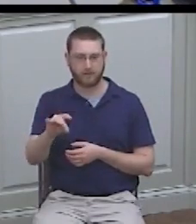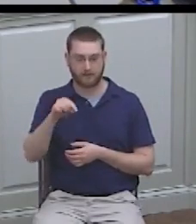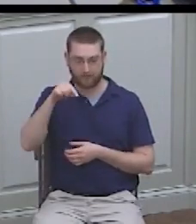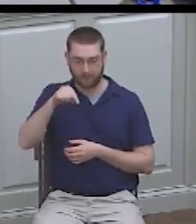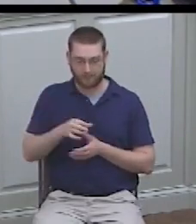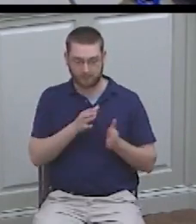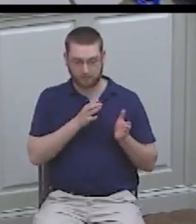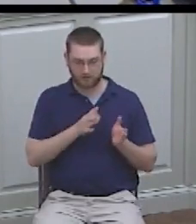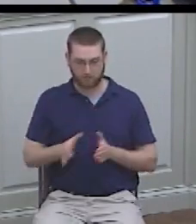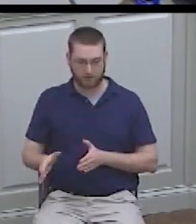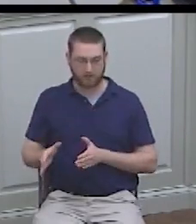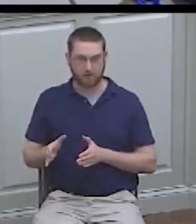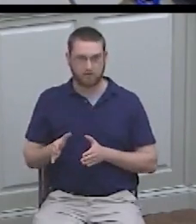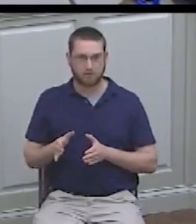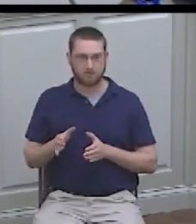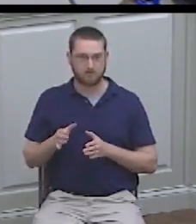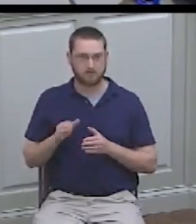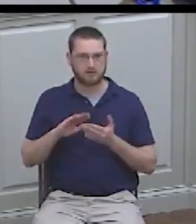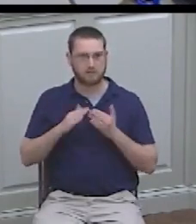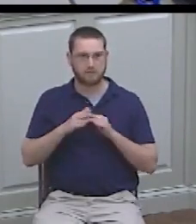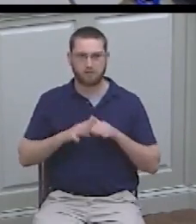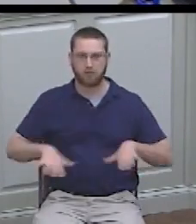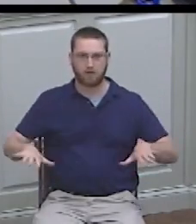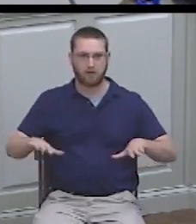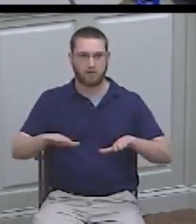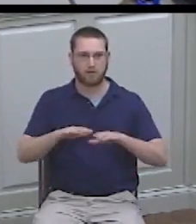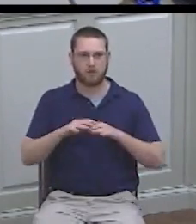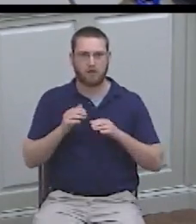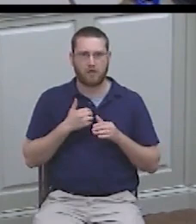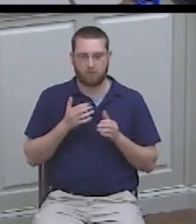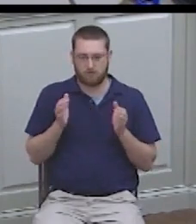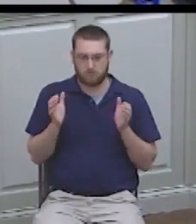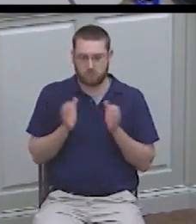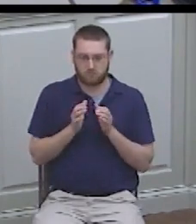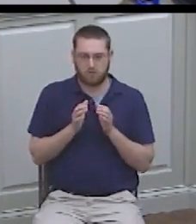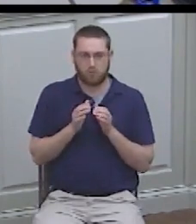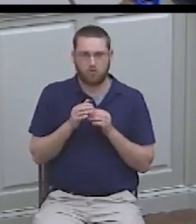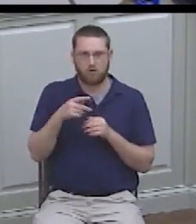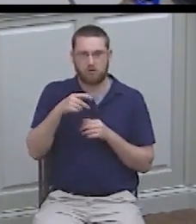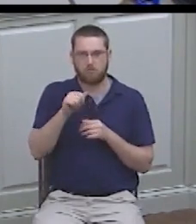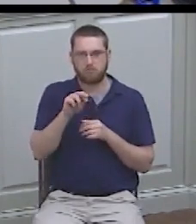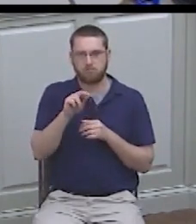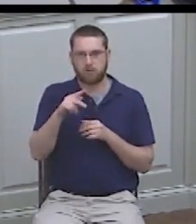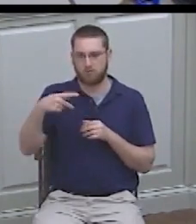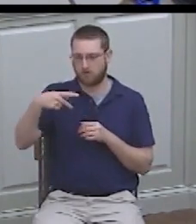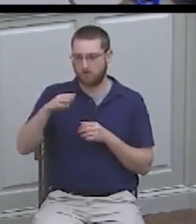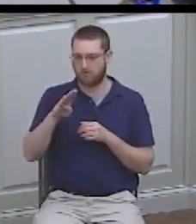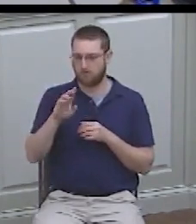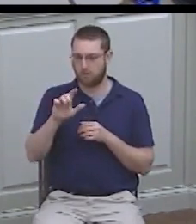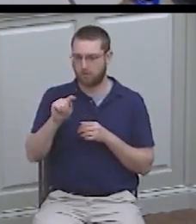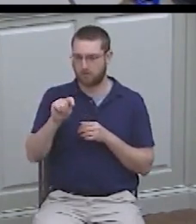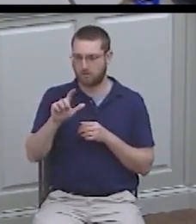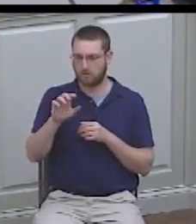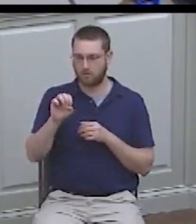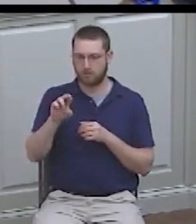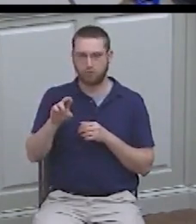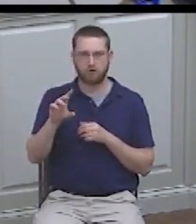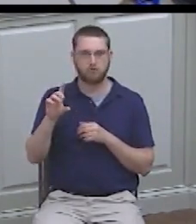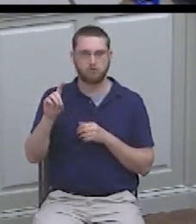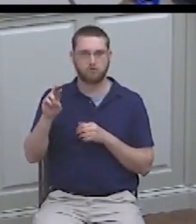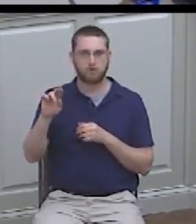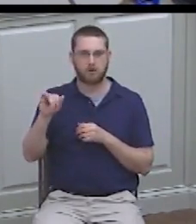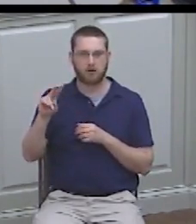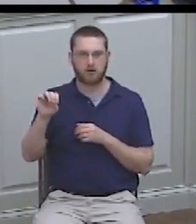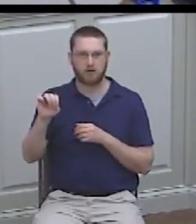is comprehensive citywide. Right. So while we have a small pocket park on Butler Drive, the idea is that you incorporate all of that into